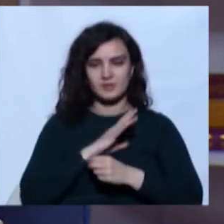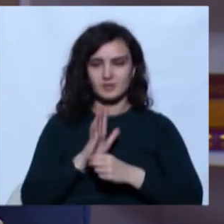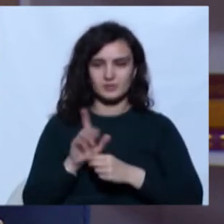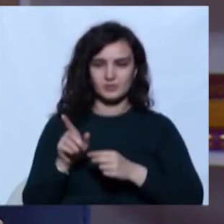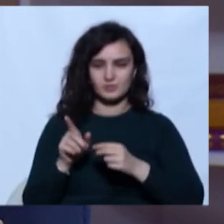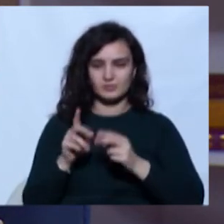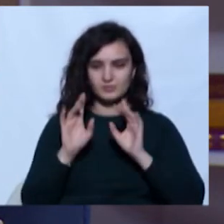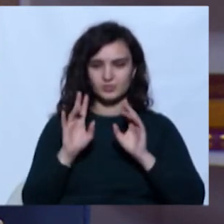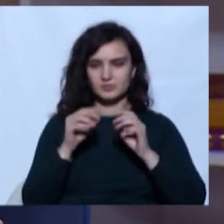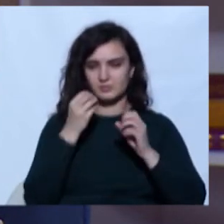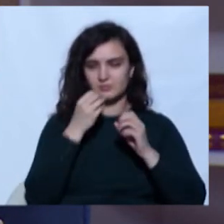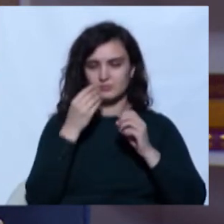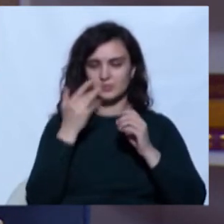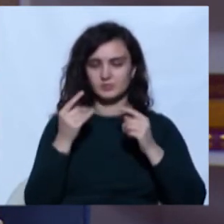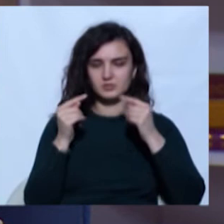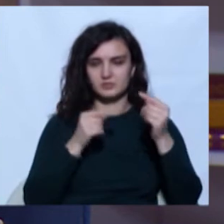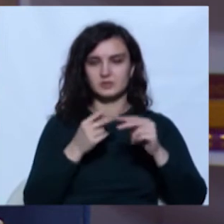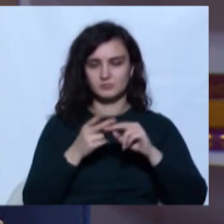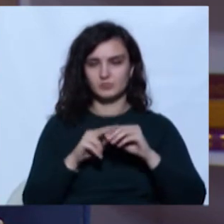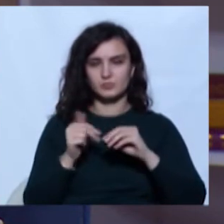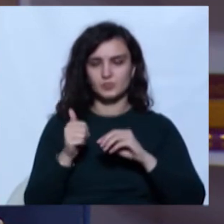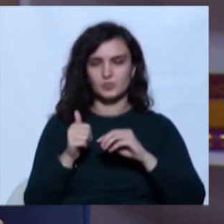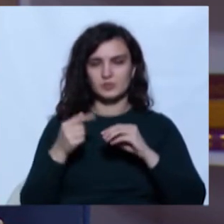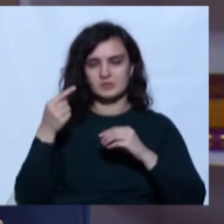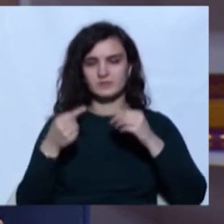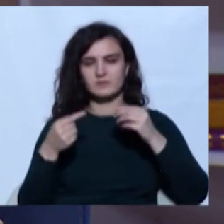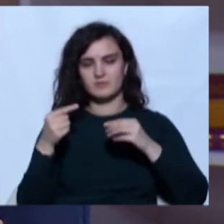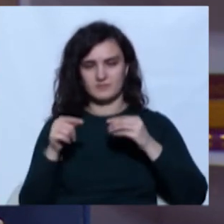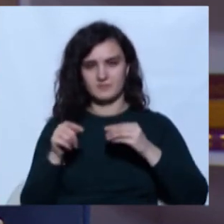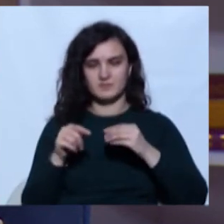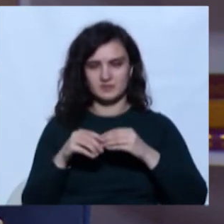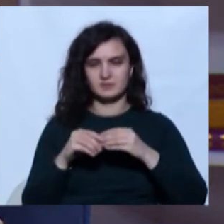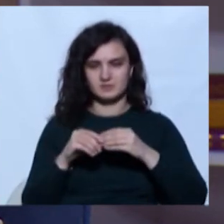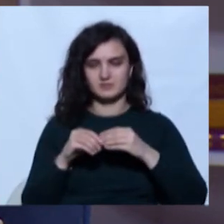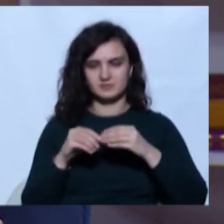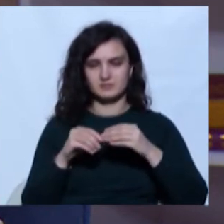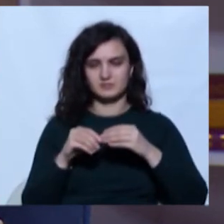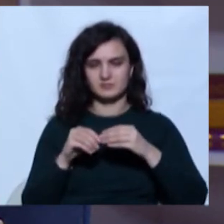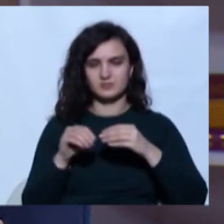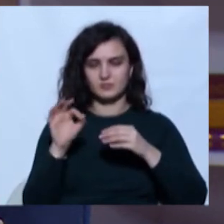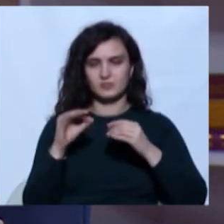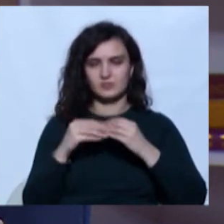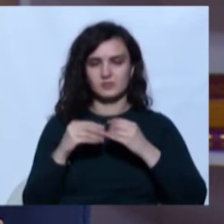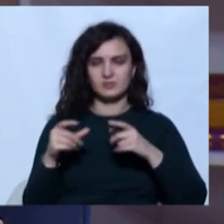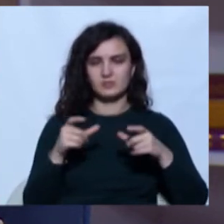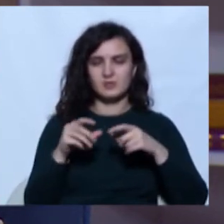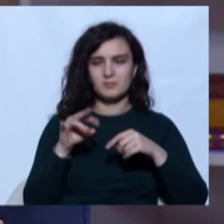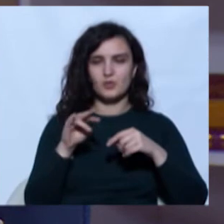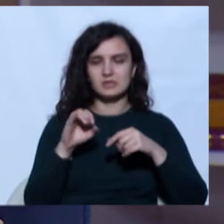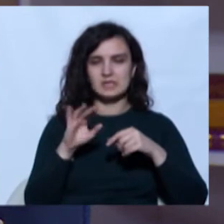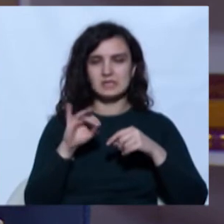violent crimes. Of course, how can we discuss the setting without talking about the island of Monte